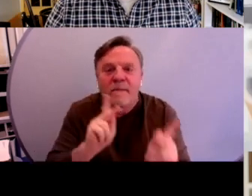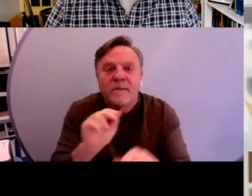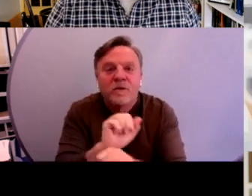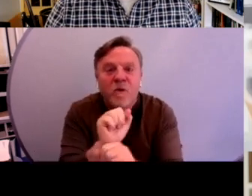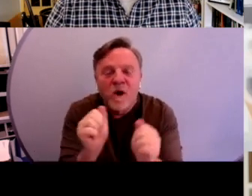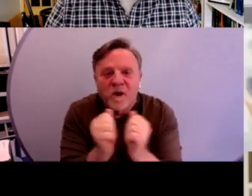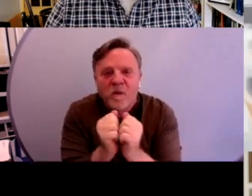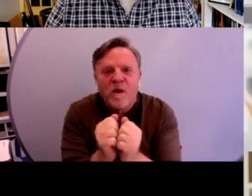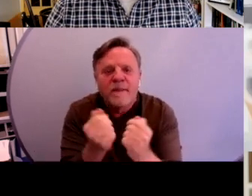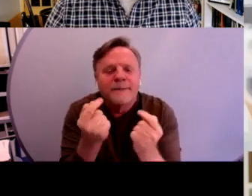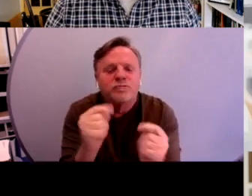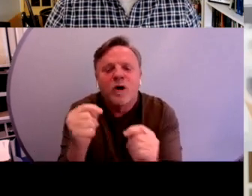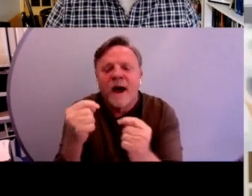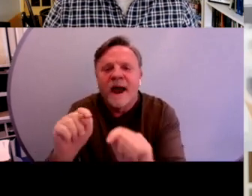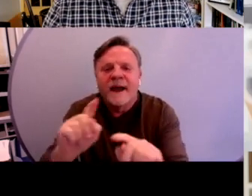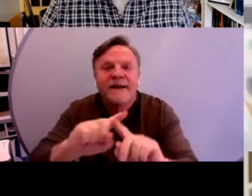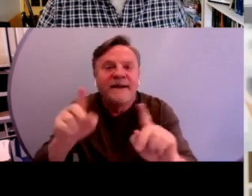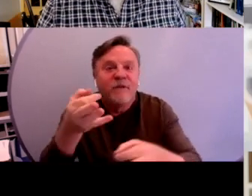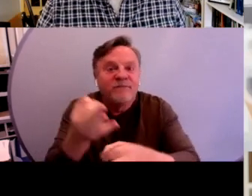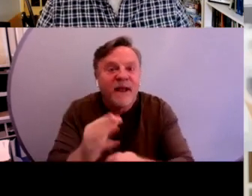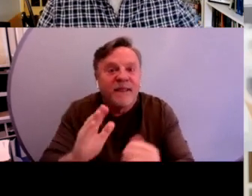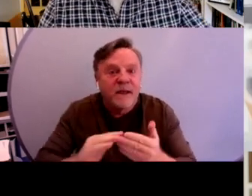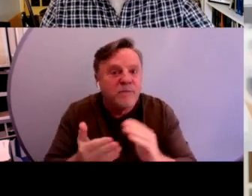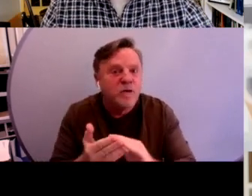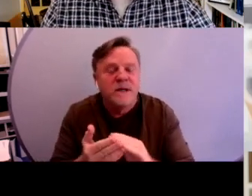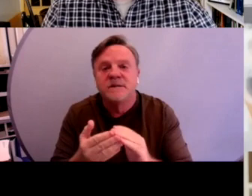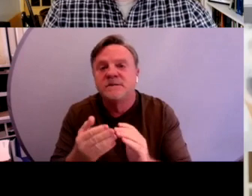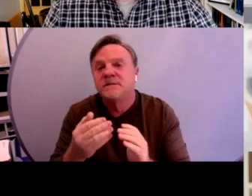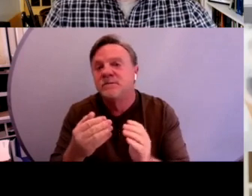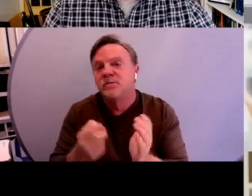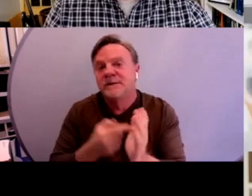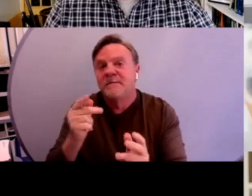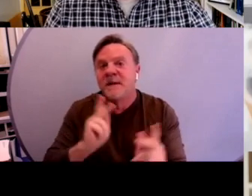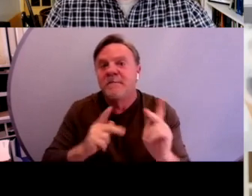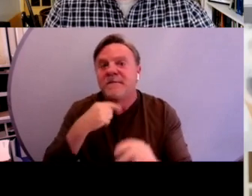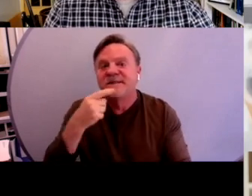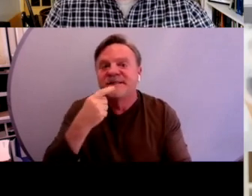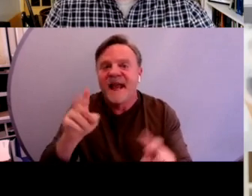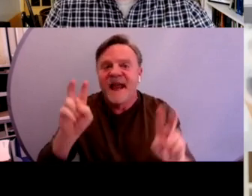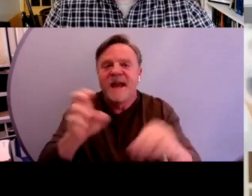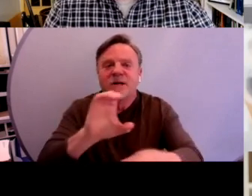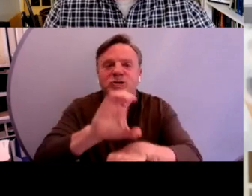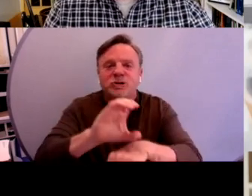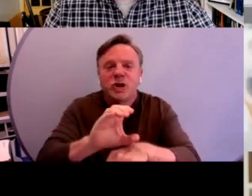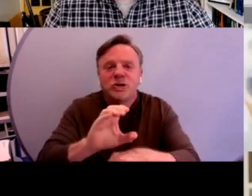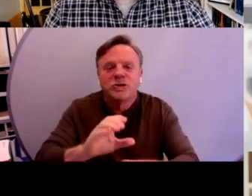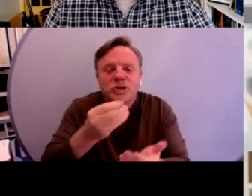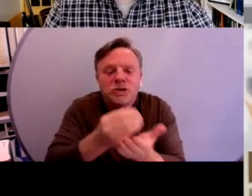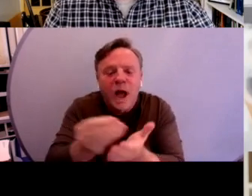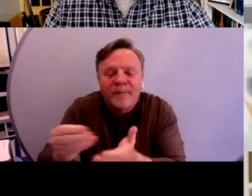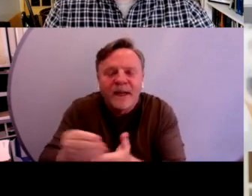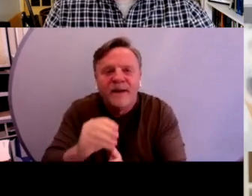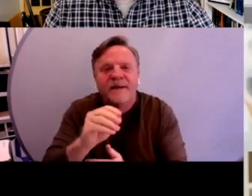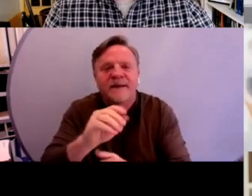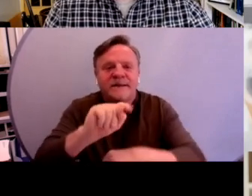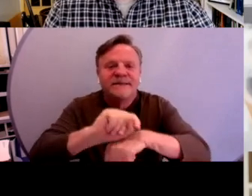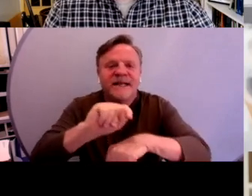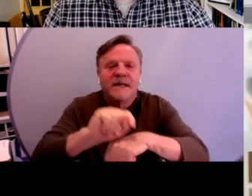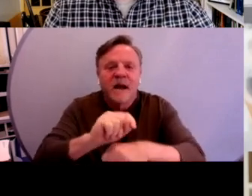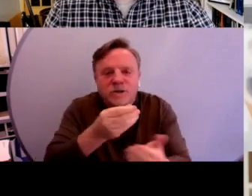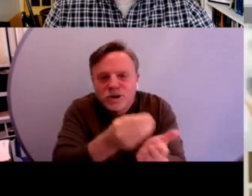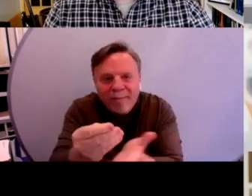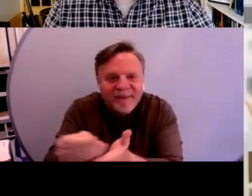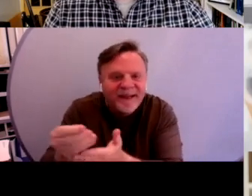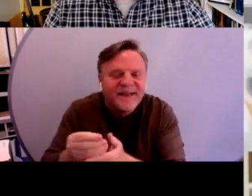out different faith communities, or sometimes people say church shopping or synagogue shopping. It may turn